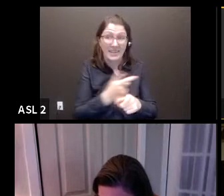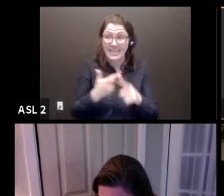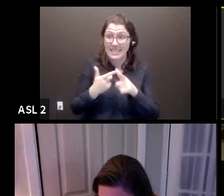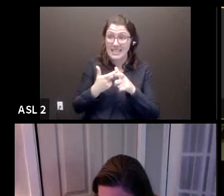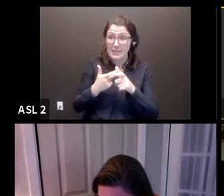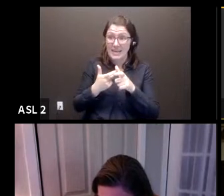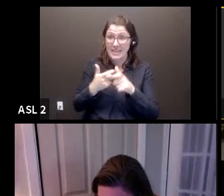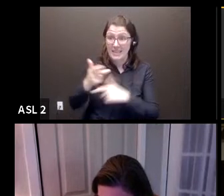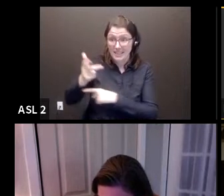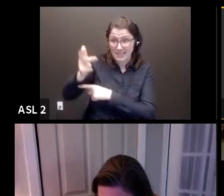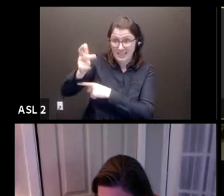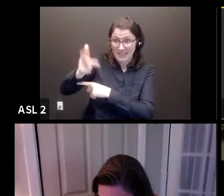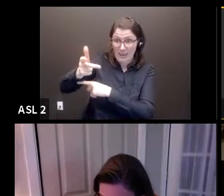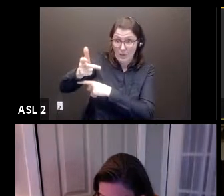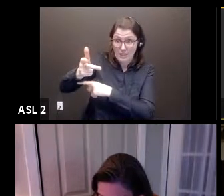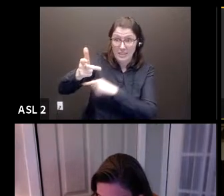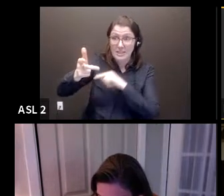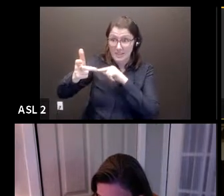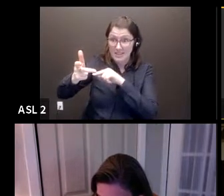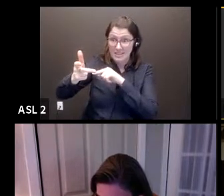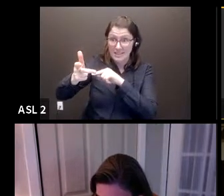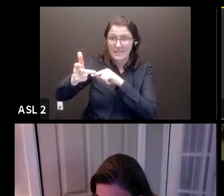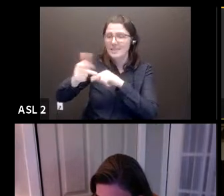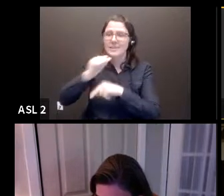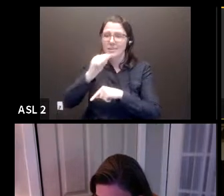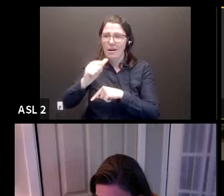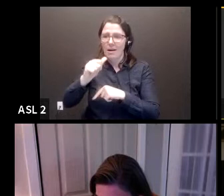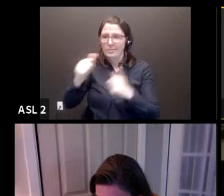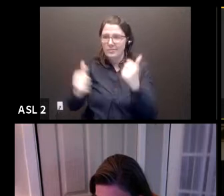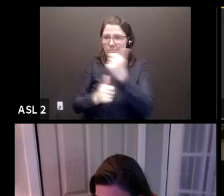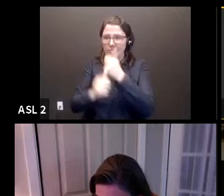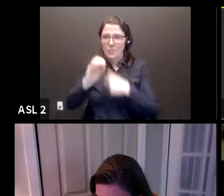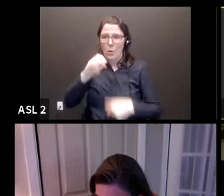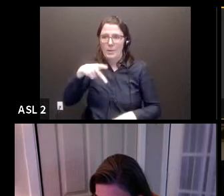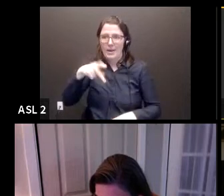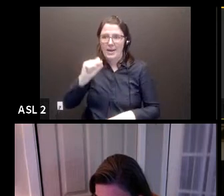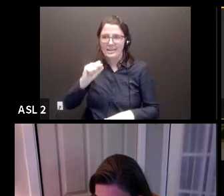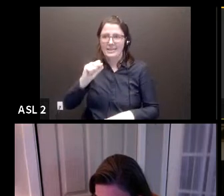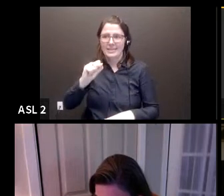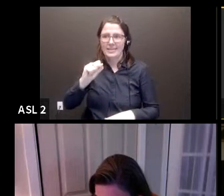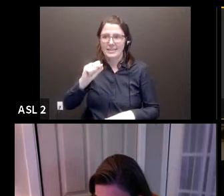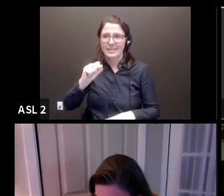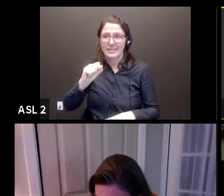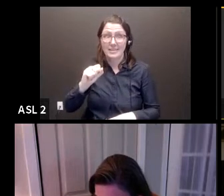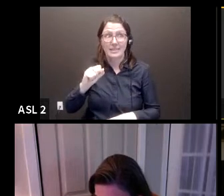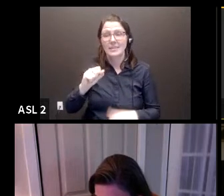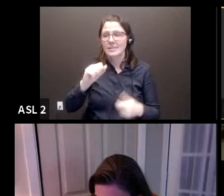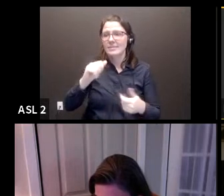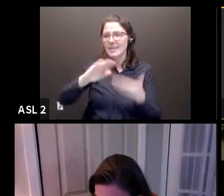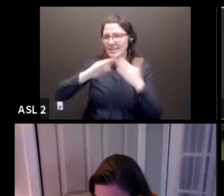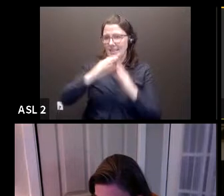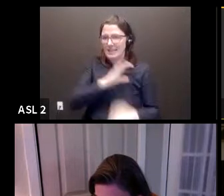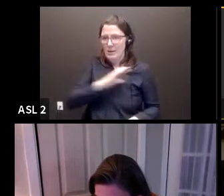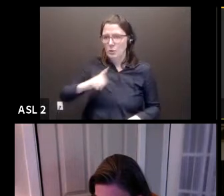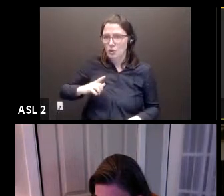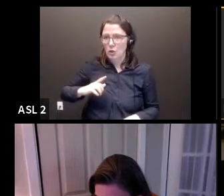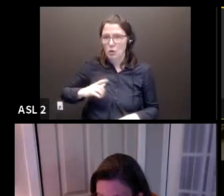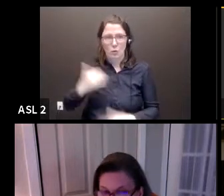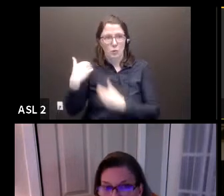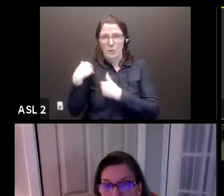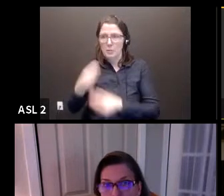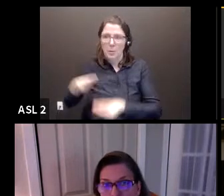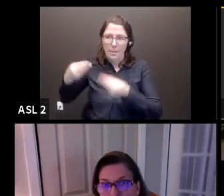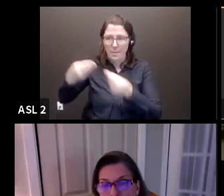uh not under the ottawa police direct control it comes from city council funding them and placing them out oh okay so